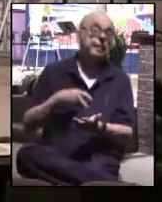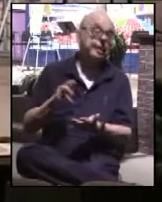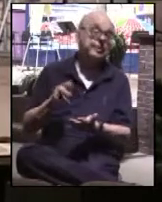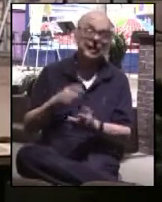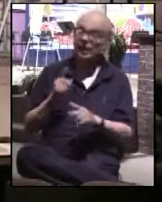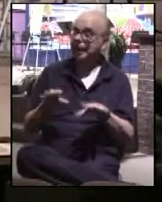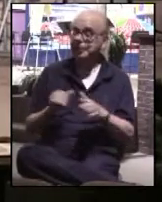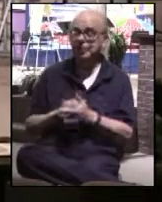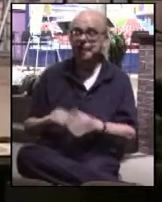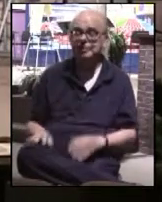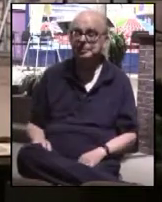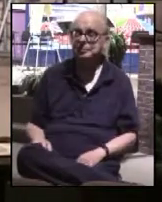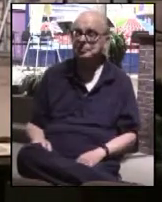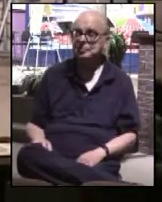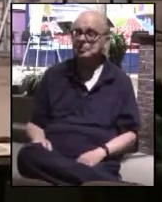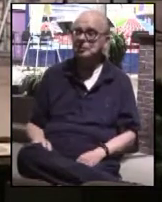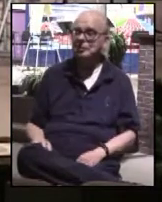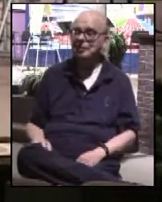okay